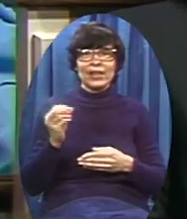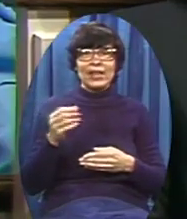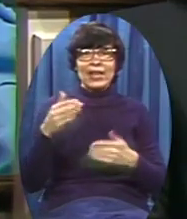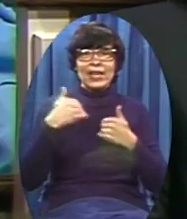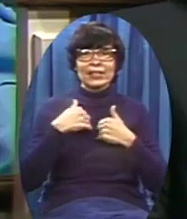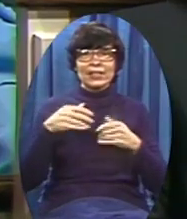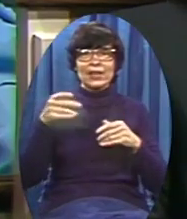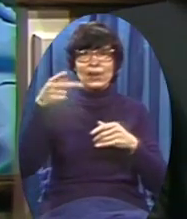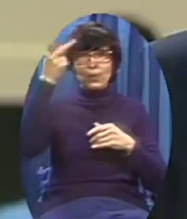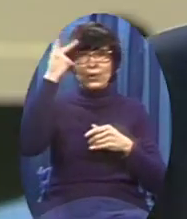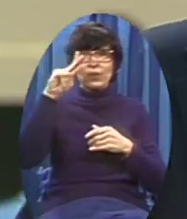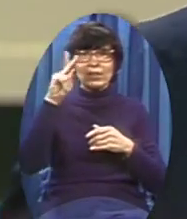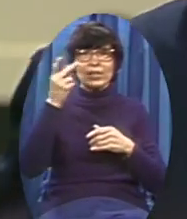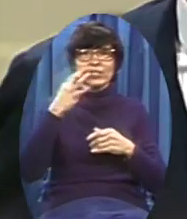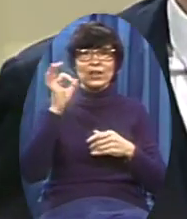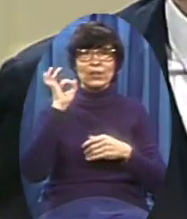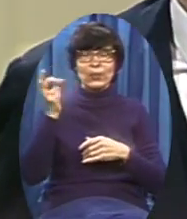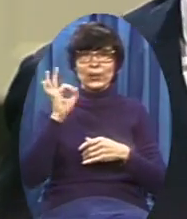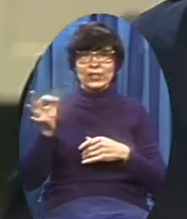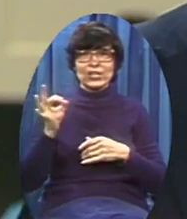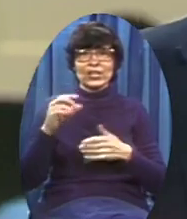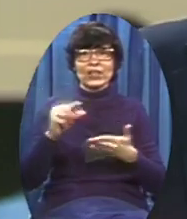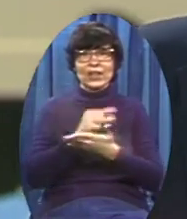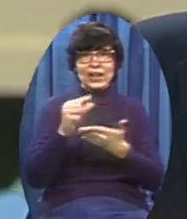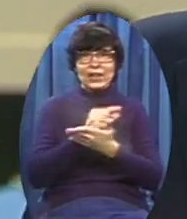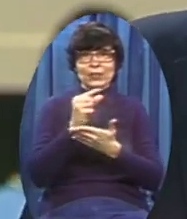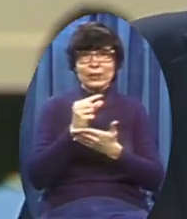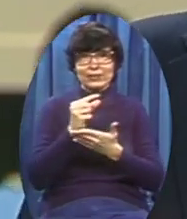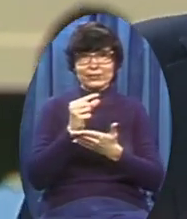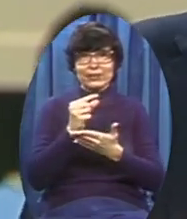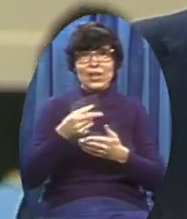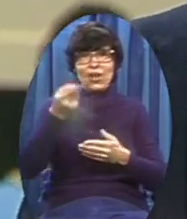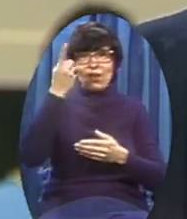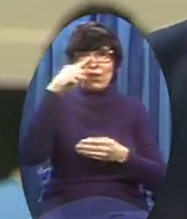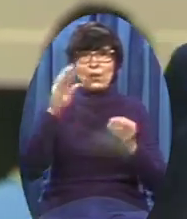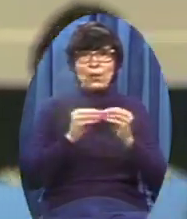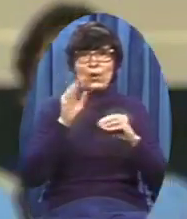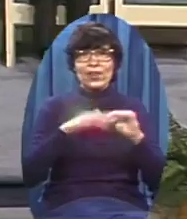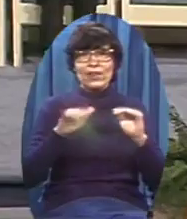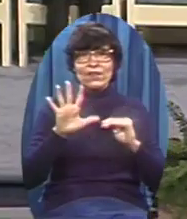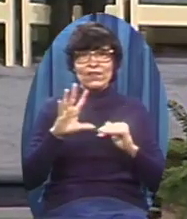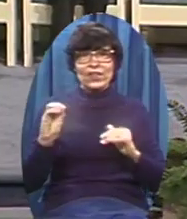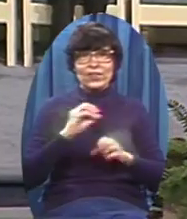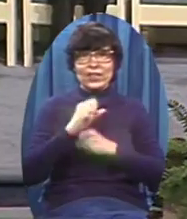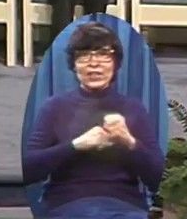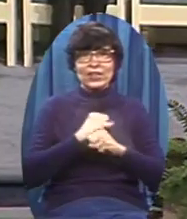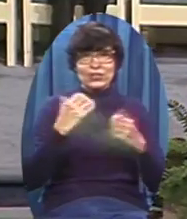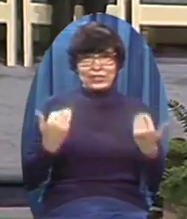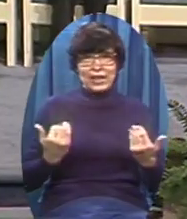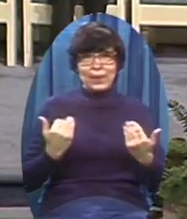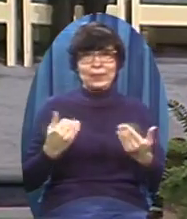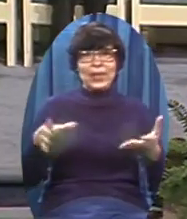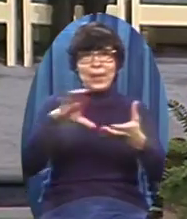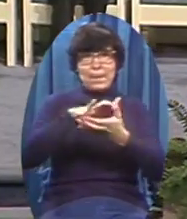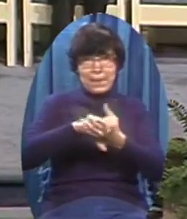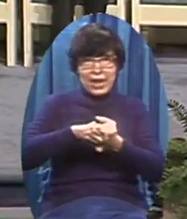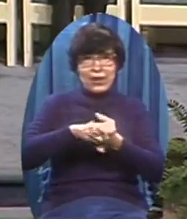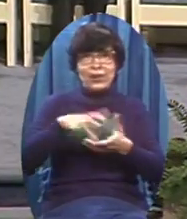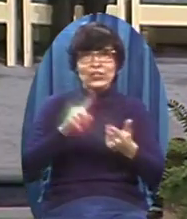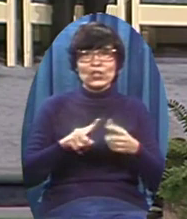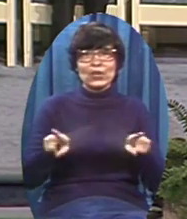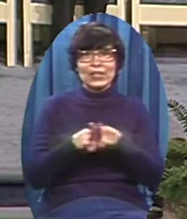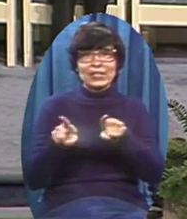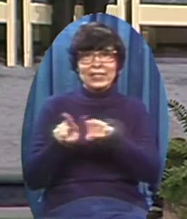privilege of preaching the gospel for over 50 years now, married to the same woman for